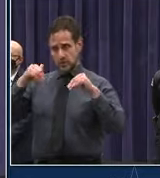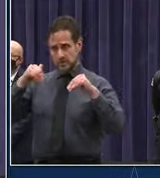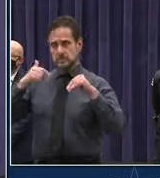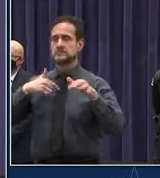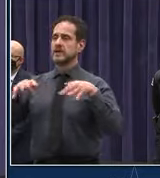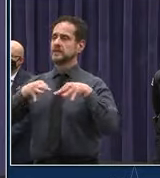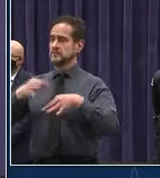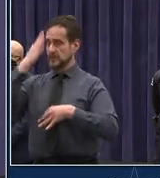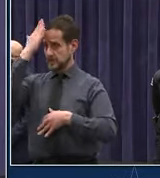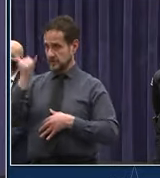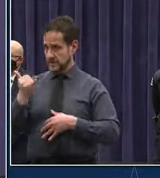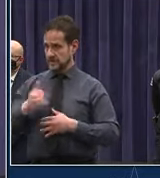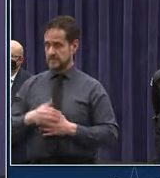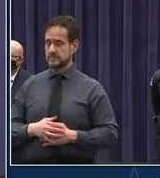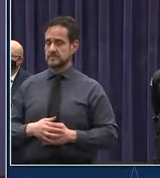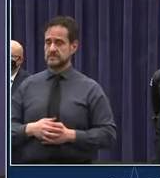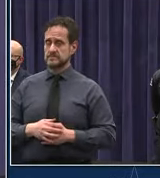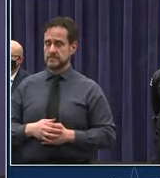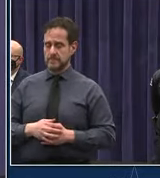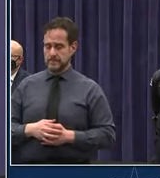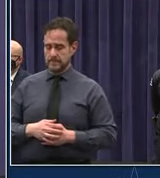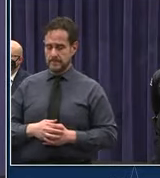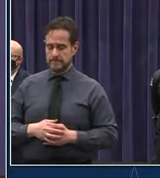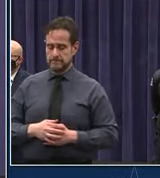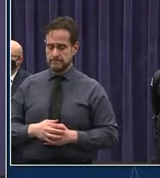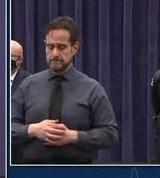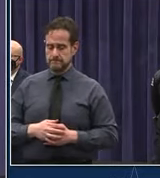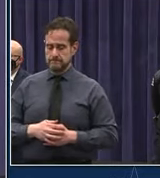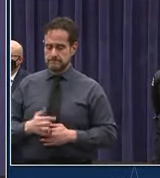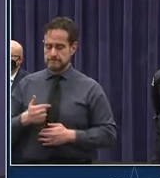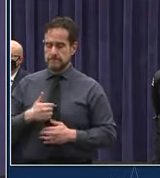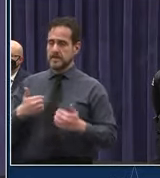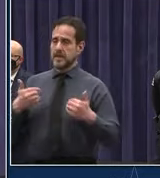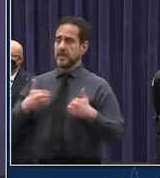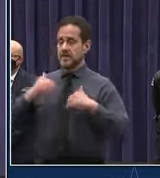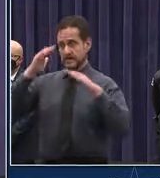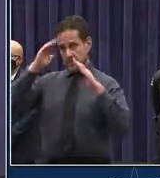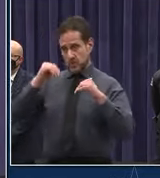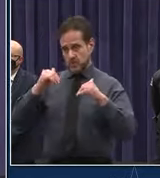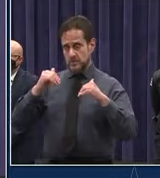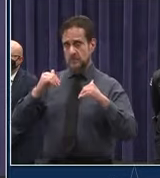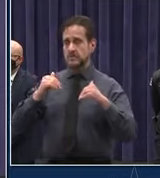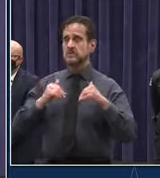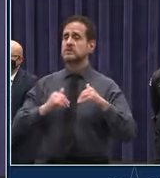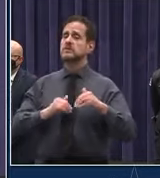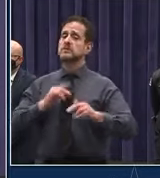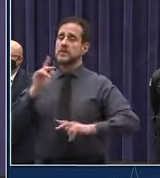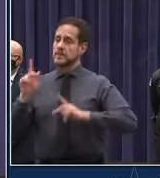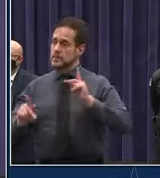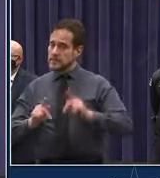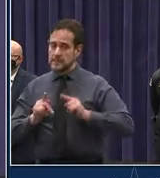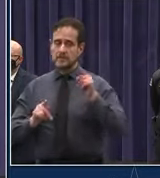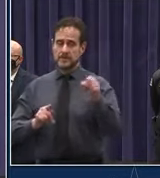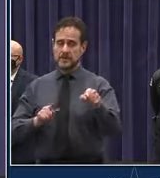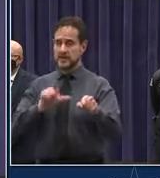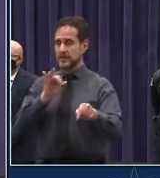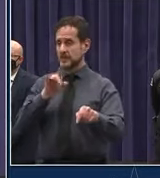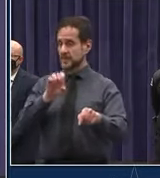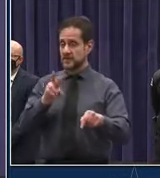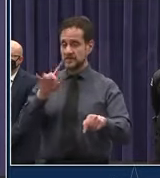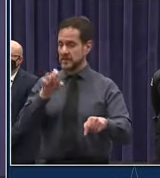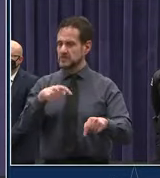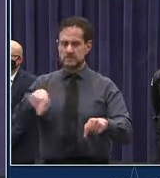who is going to be sitting in a funeral later today and later burying her child.